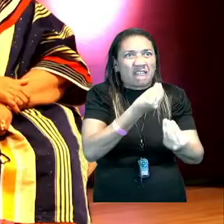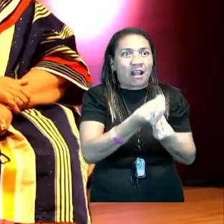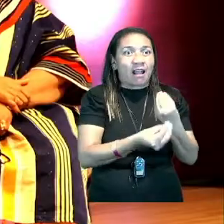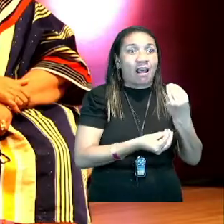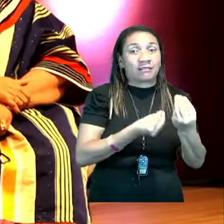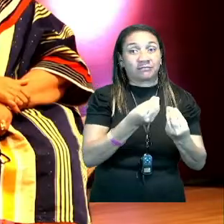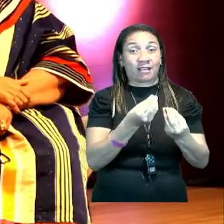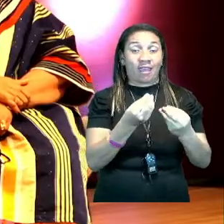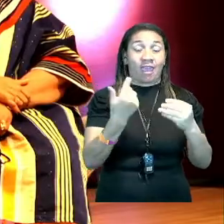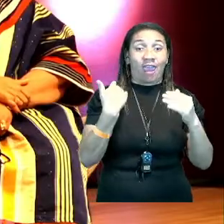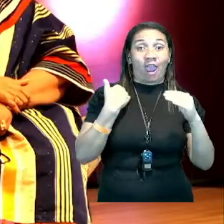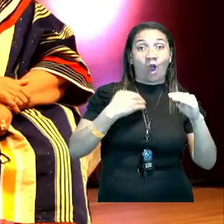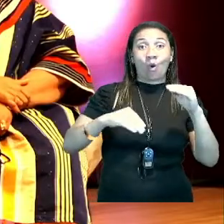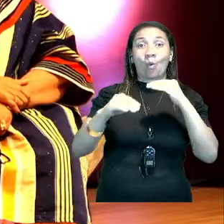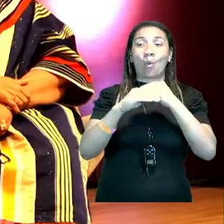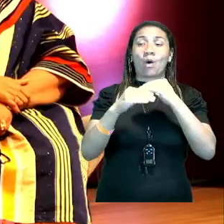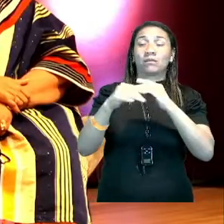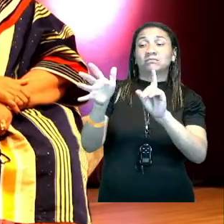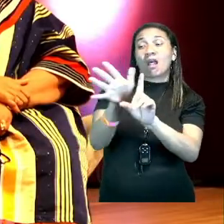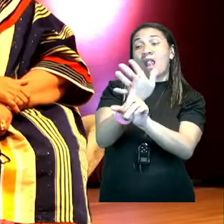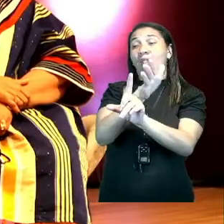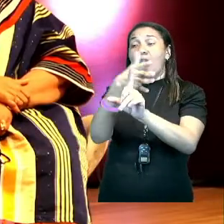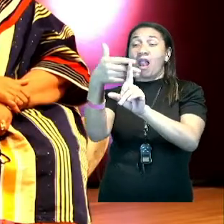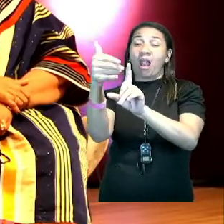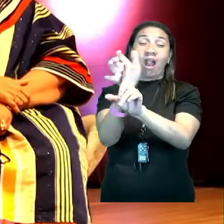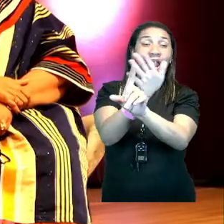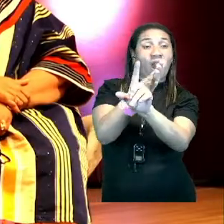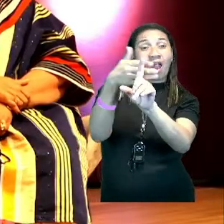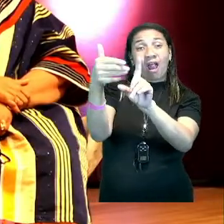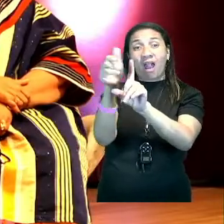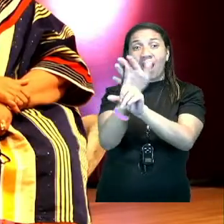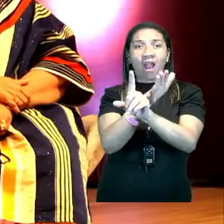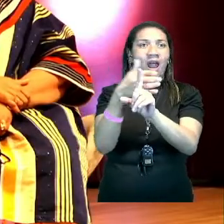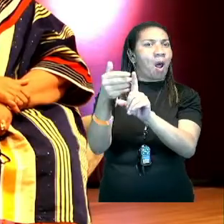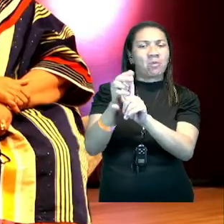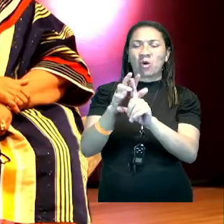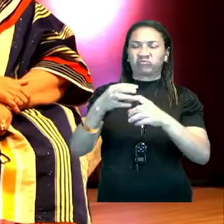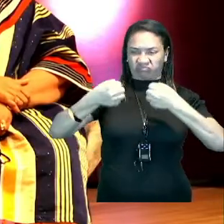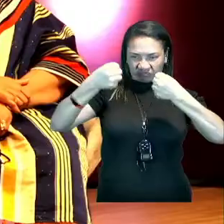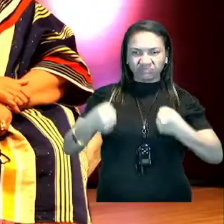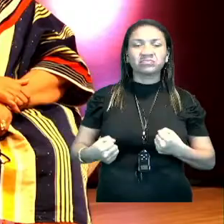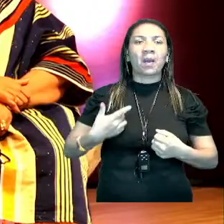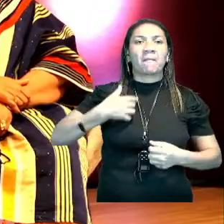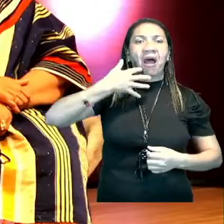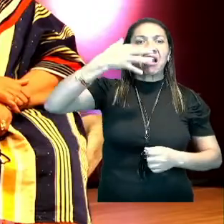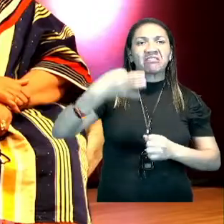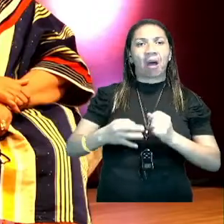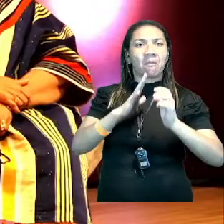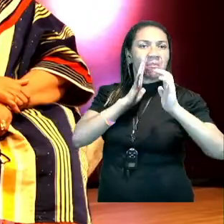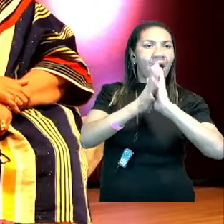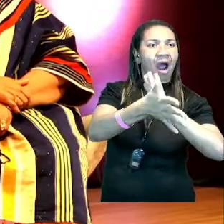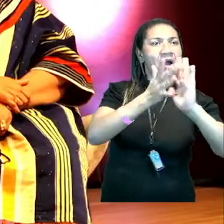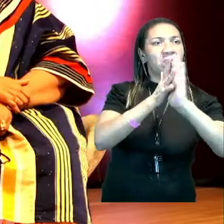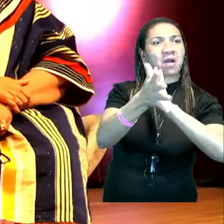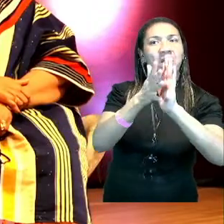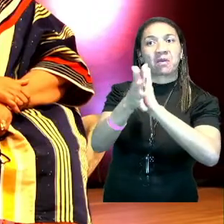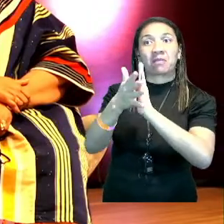feels uncomfortable, out of position, because we don't speak from the established political